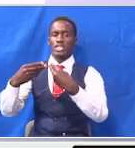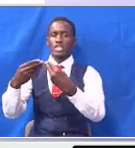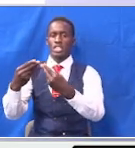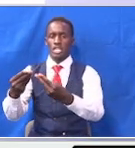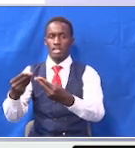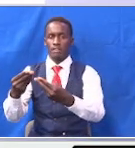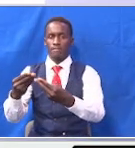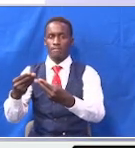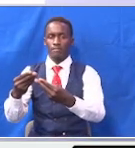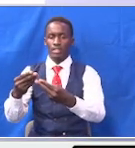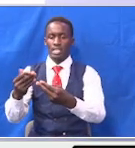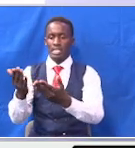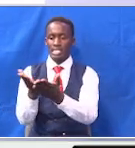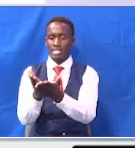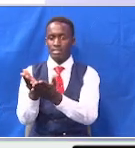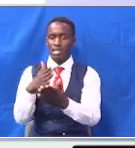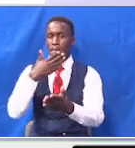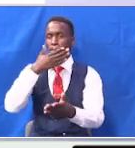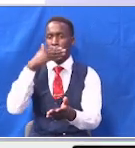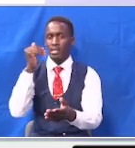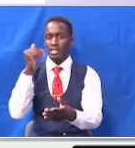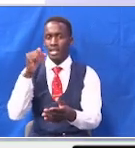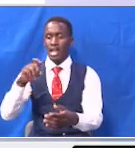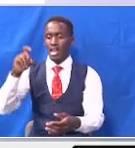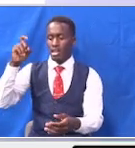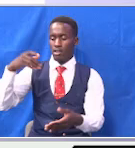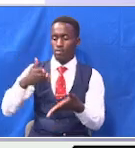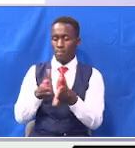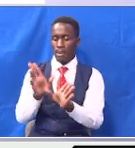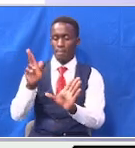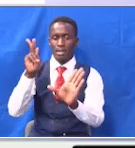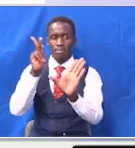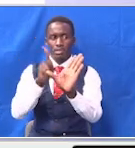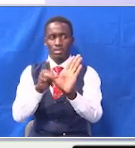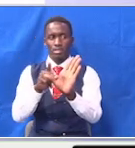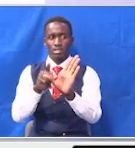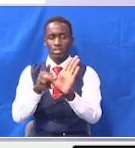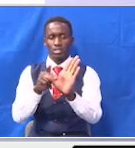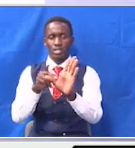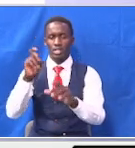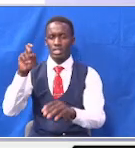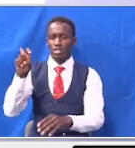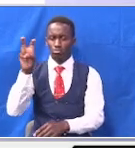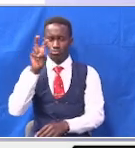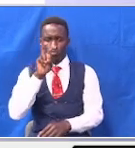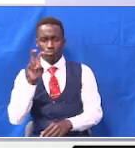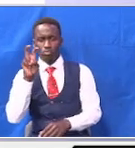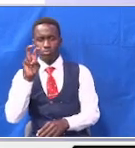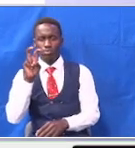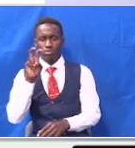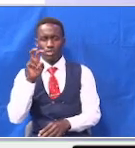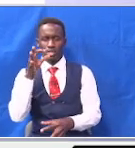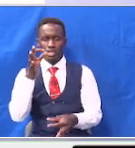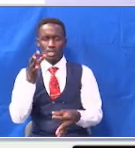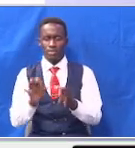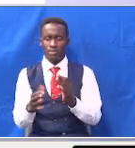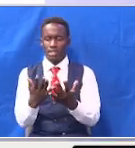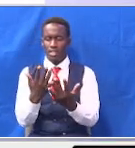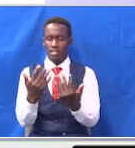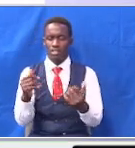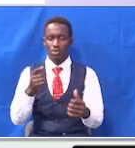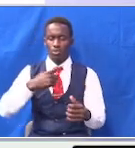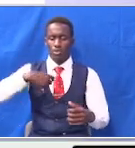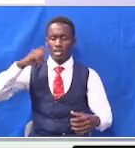greater access to health services, the need for public participation cannot be underrated. If there was anything that we should do more of,